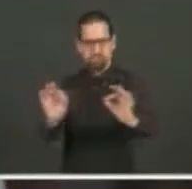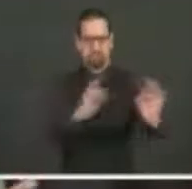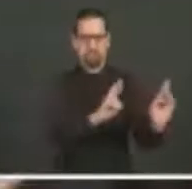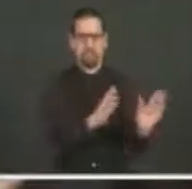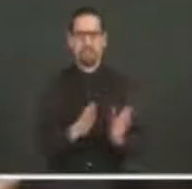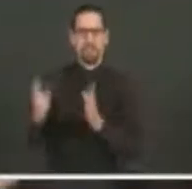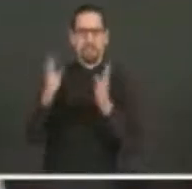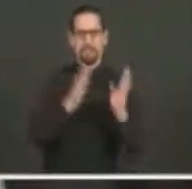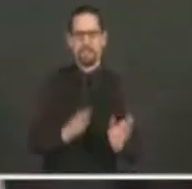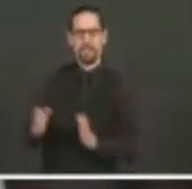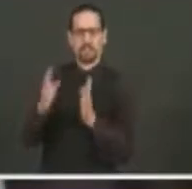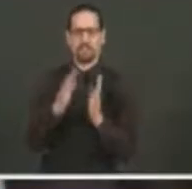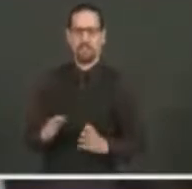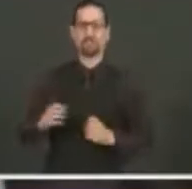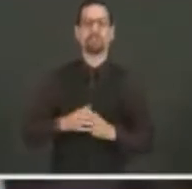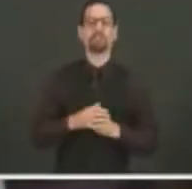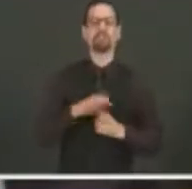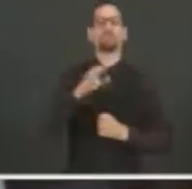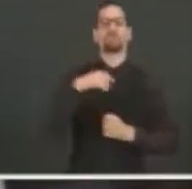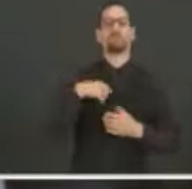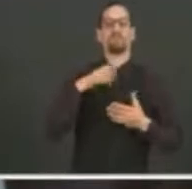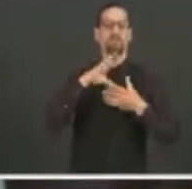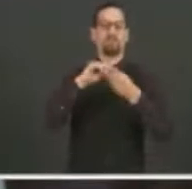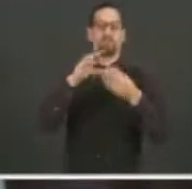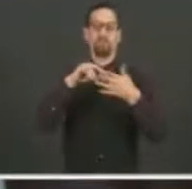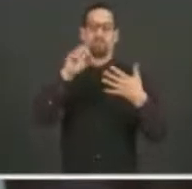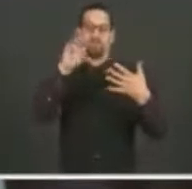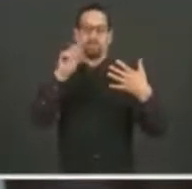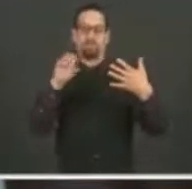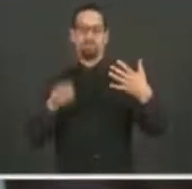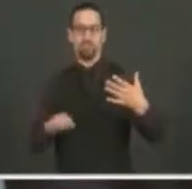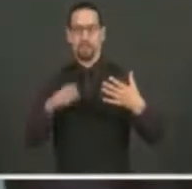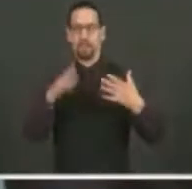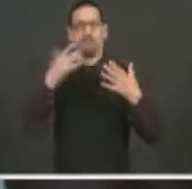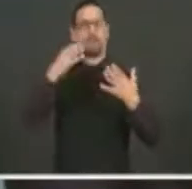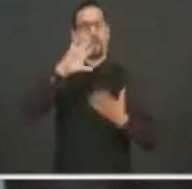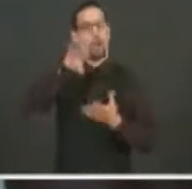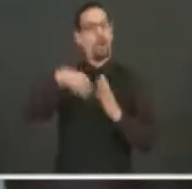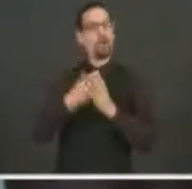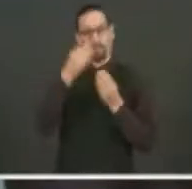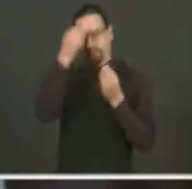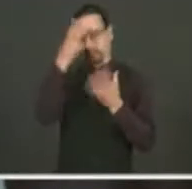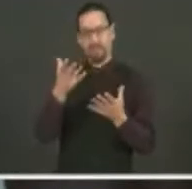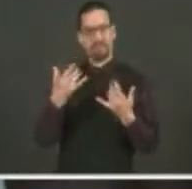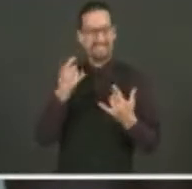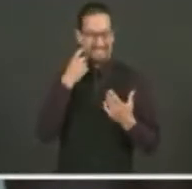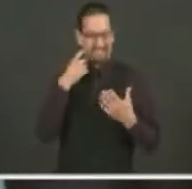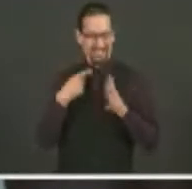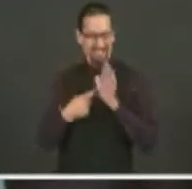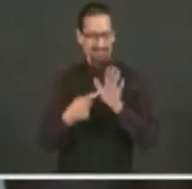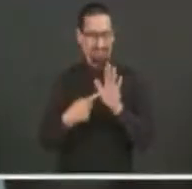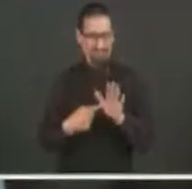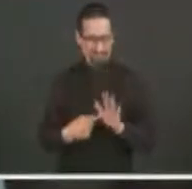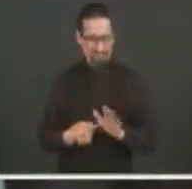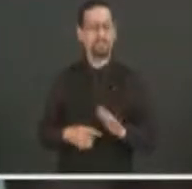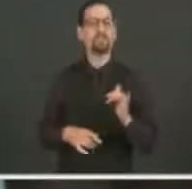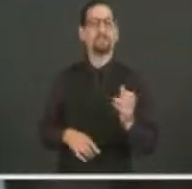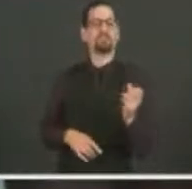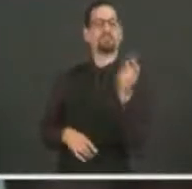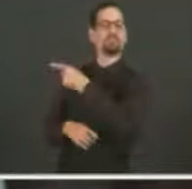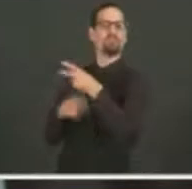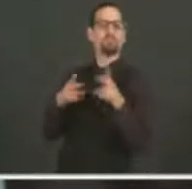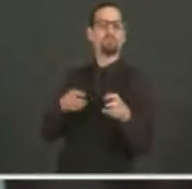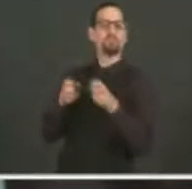much everything what I've said, will be online today by the end of the day at reopeningri.com. I will say